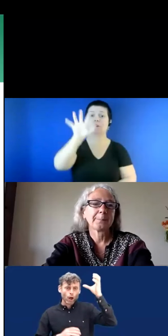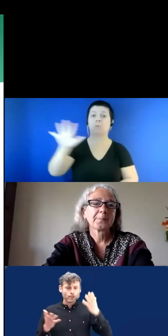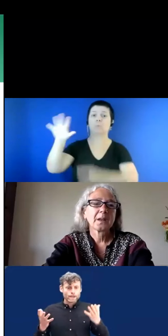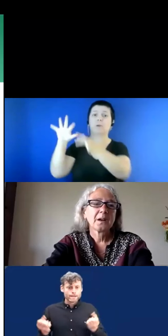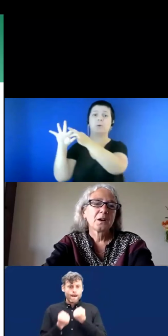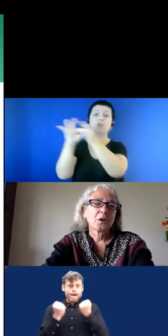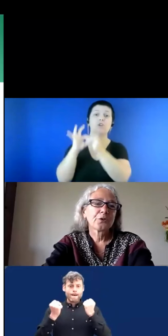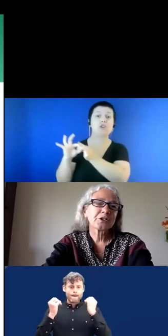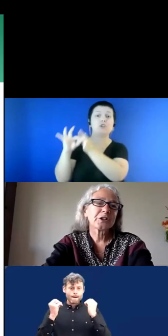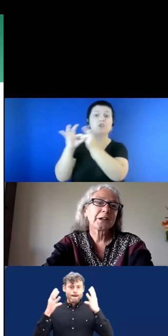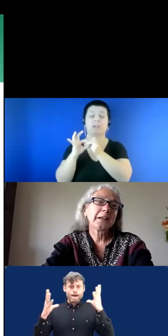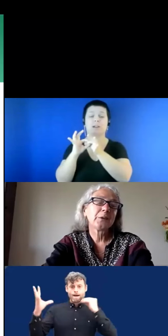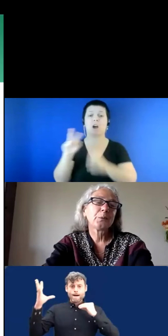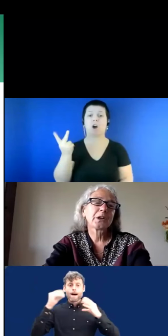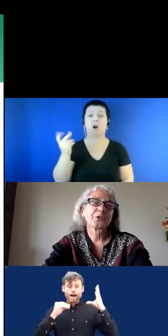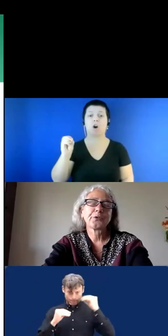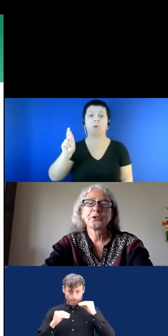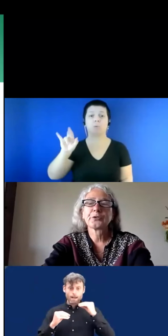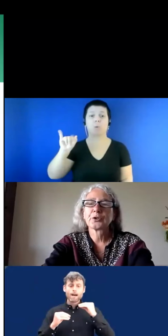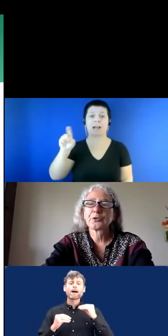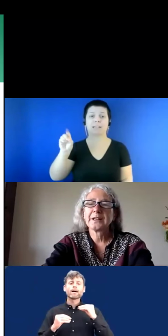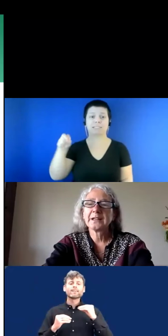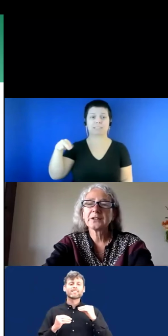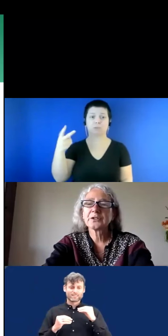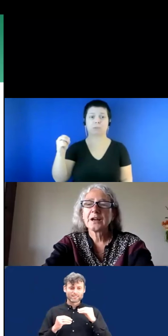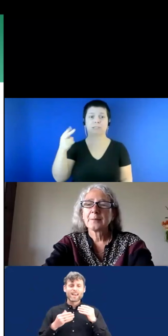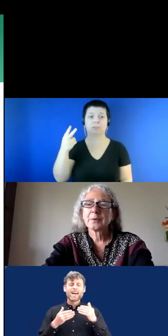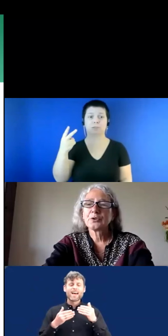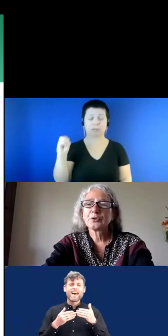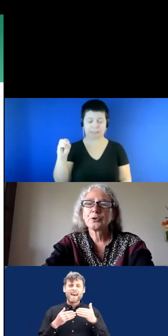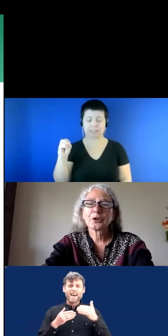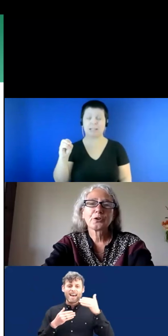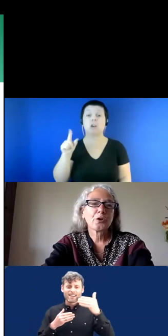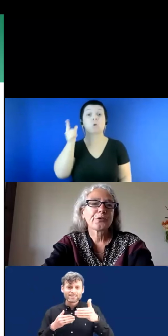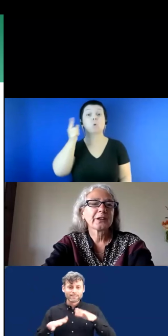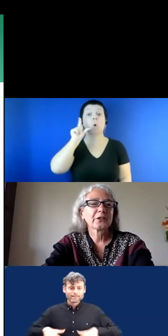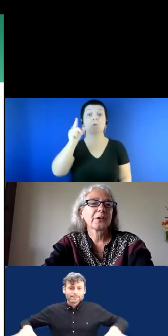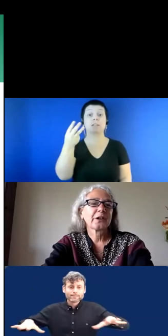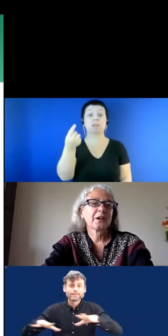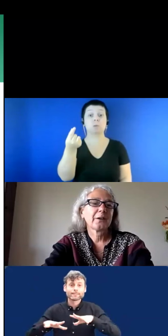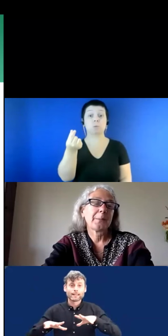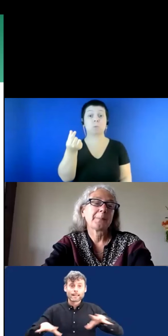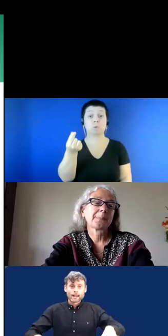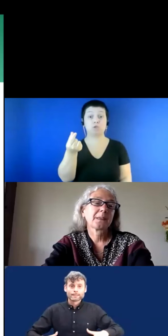scheme. Originally, we got funded for 3 years, but due to the